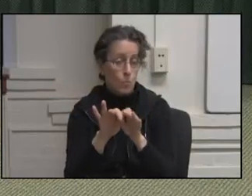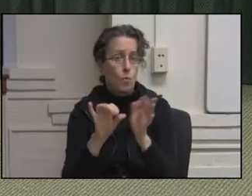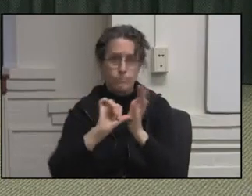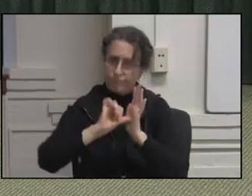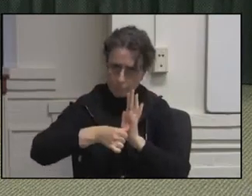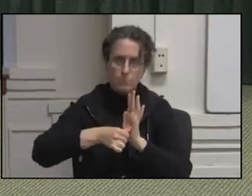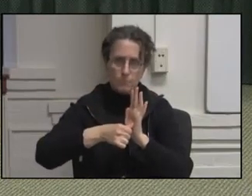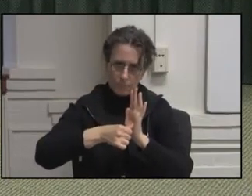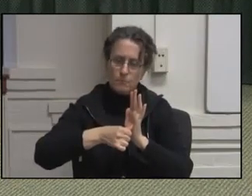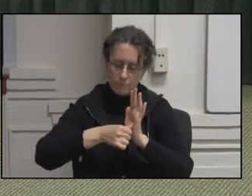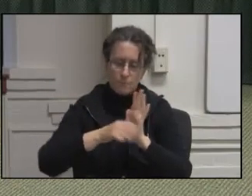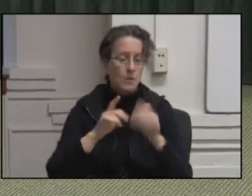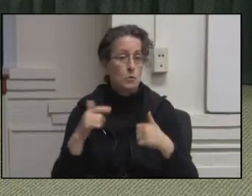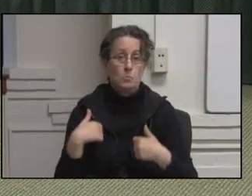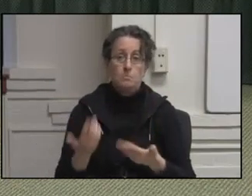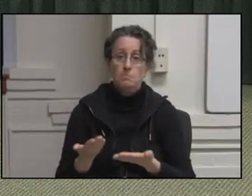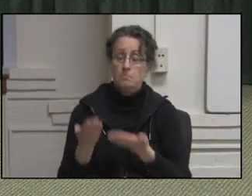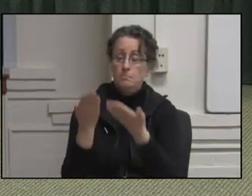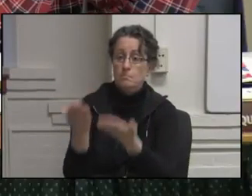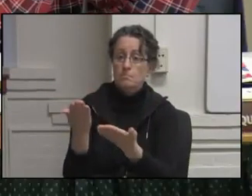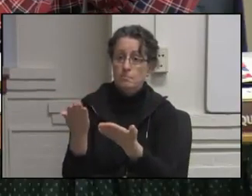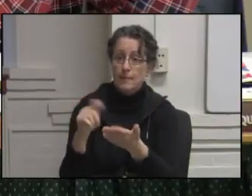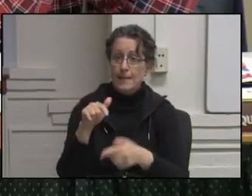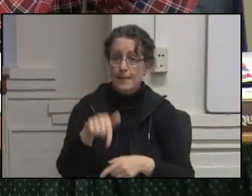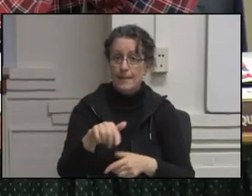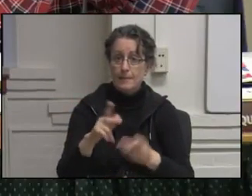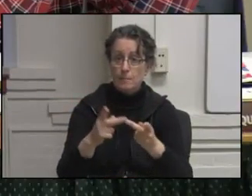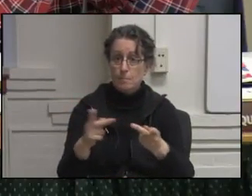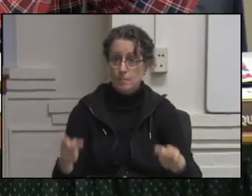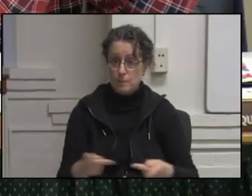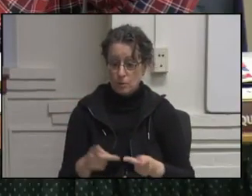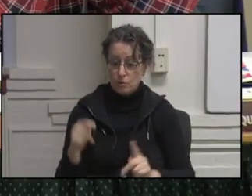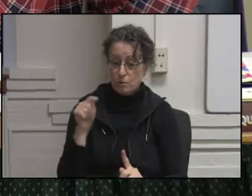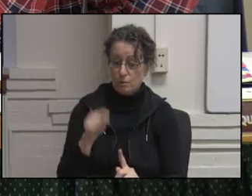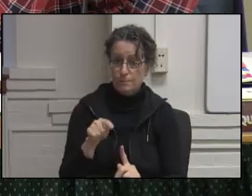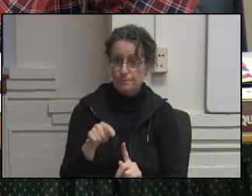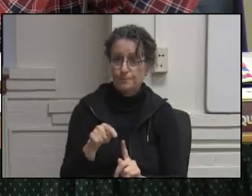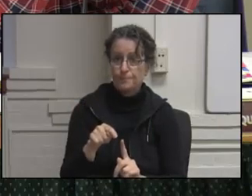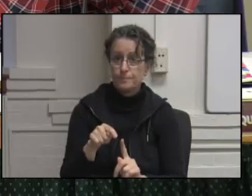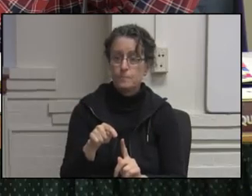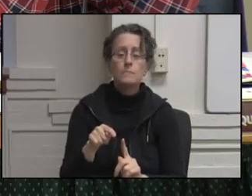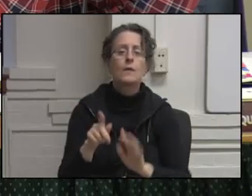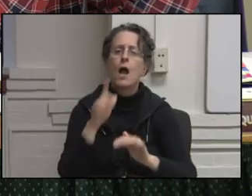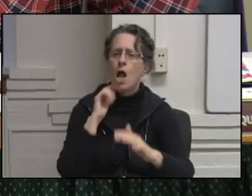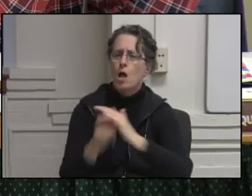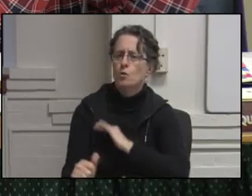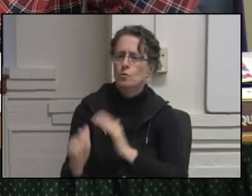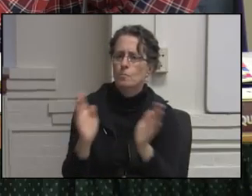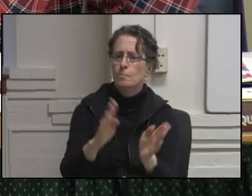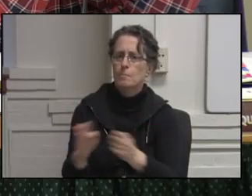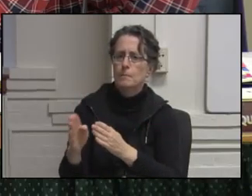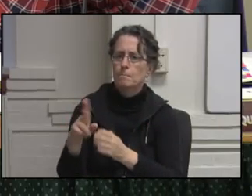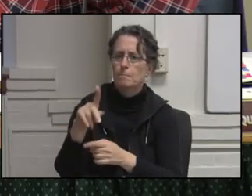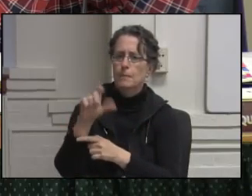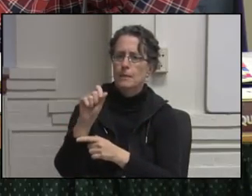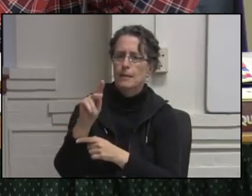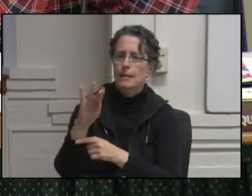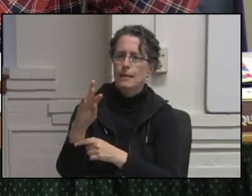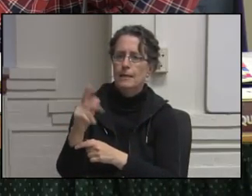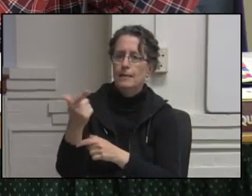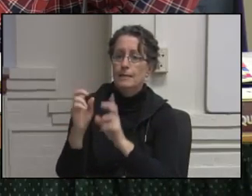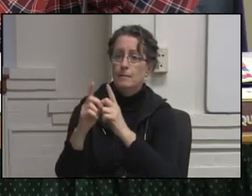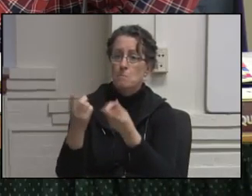offered before, that this position be in the planning department of our town